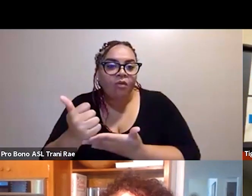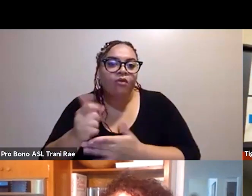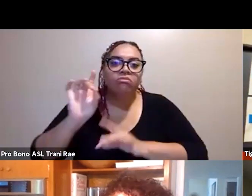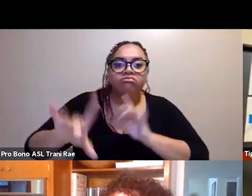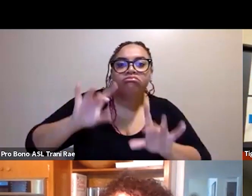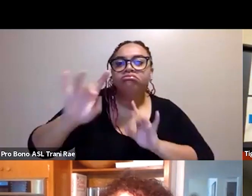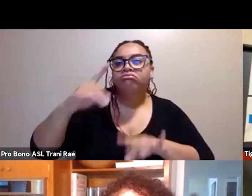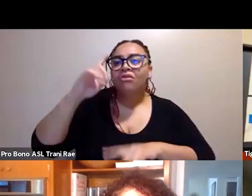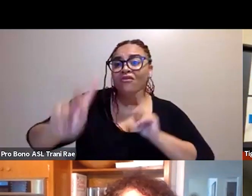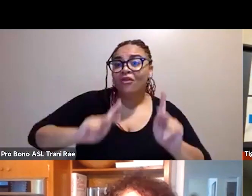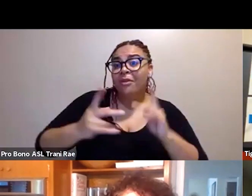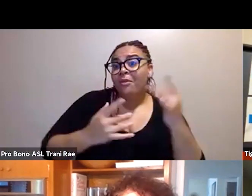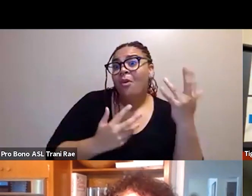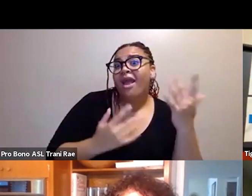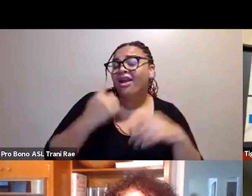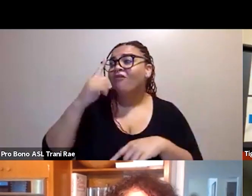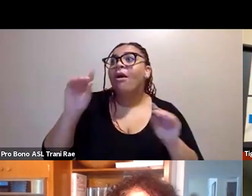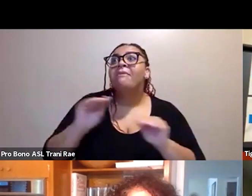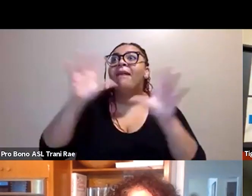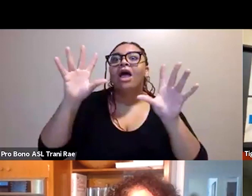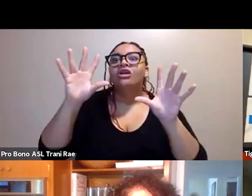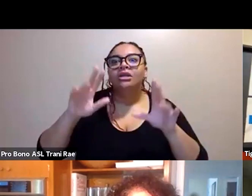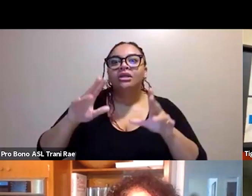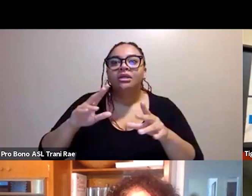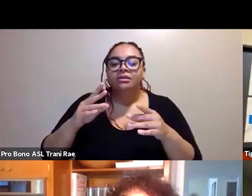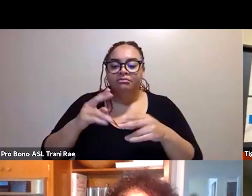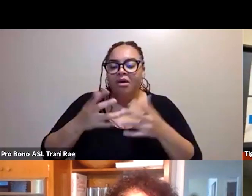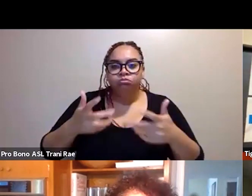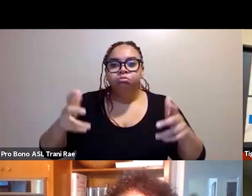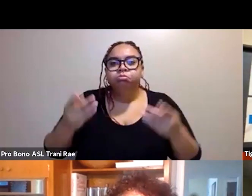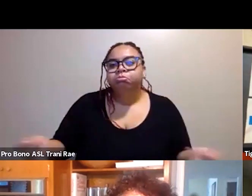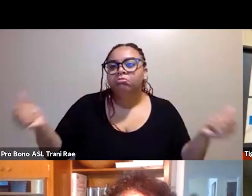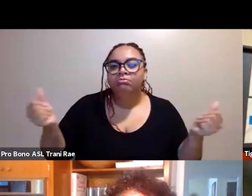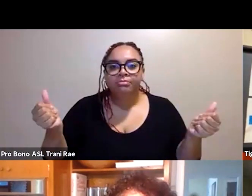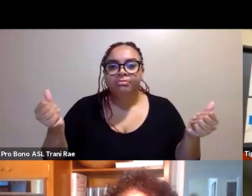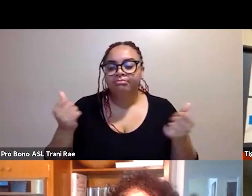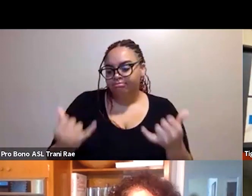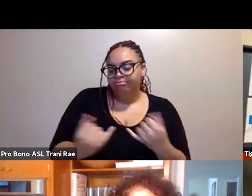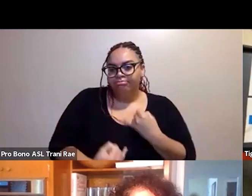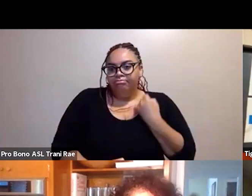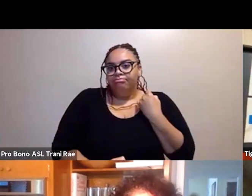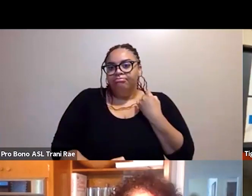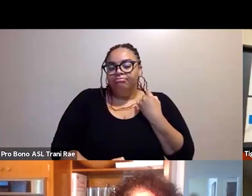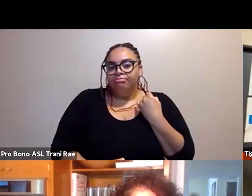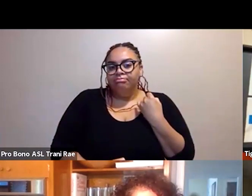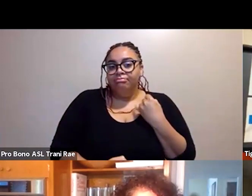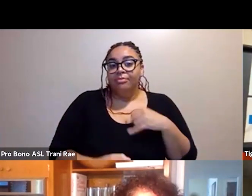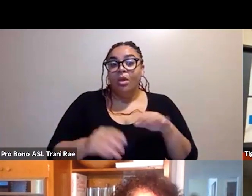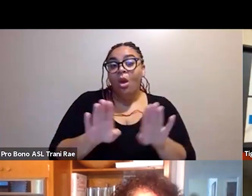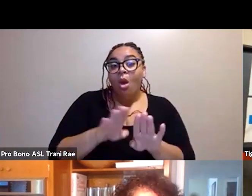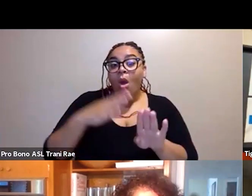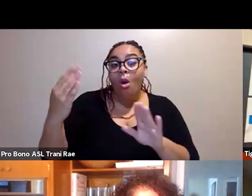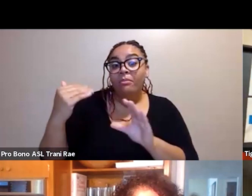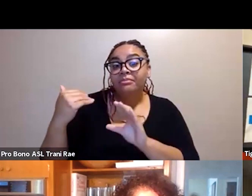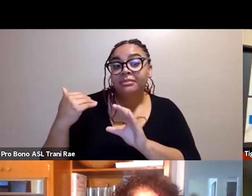their miracle weight loss cure. Open your email to see the latest propaganda piece in the